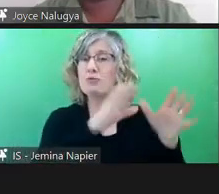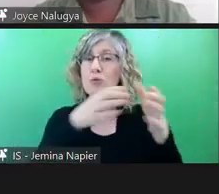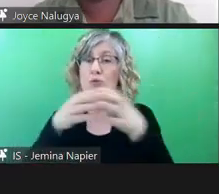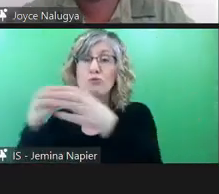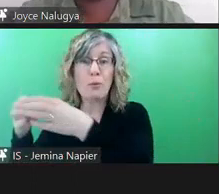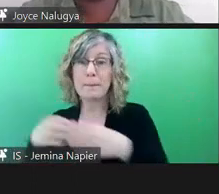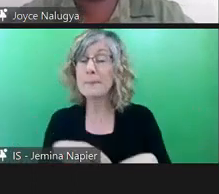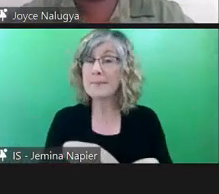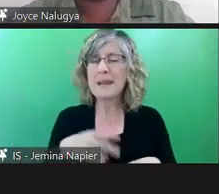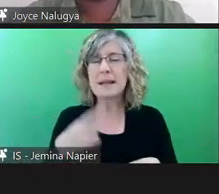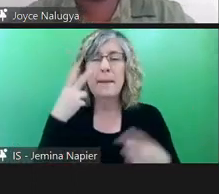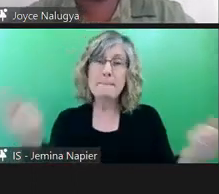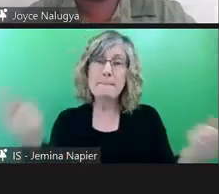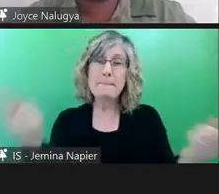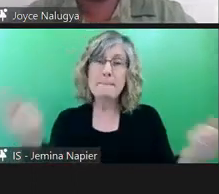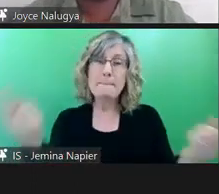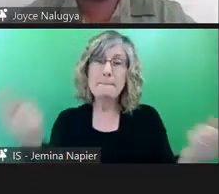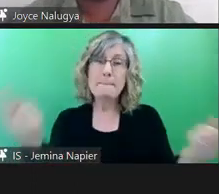10 or 15 minutes.